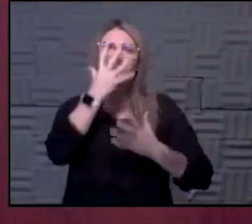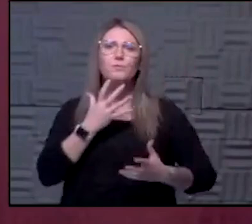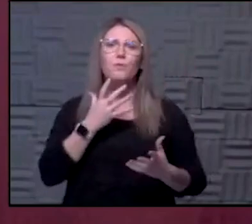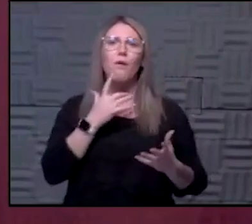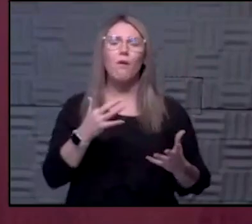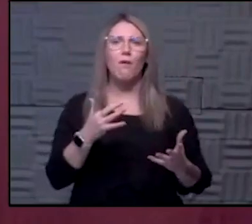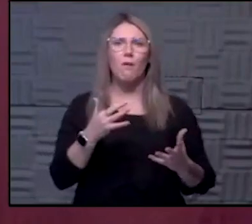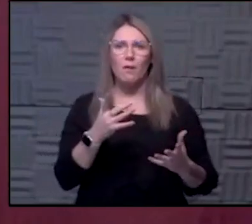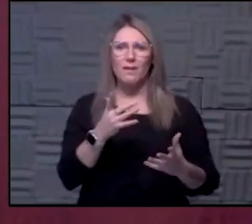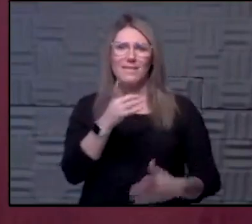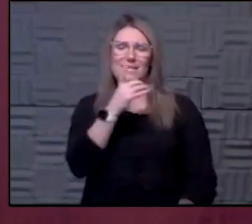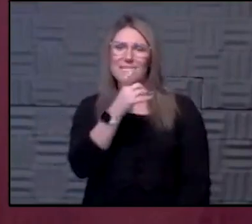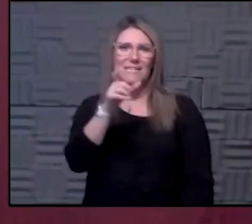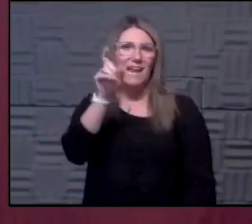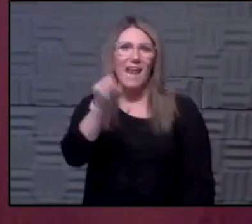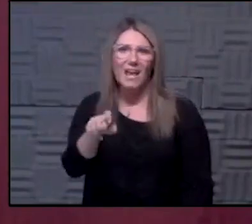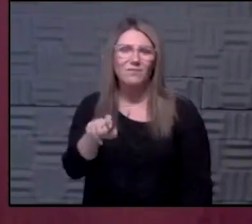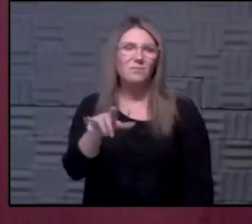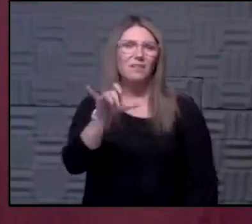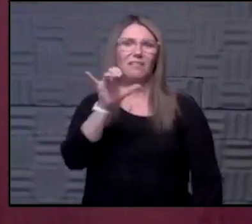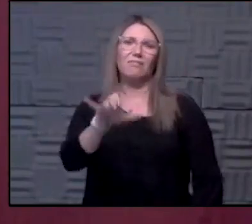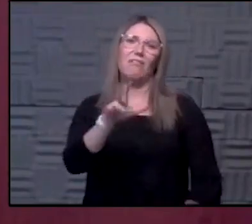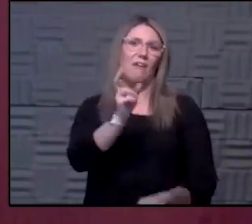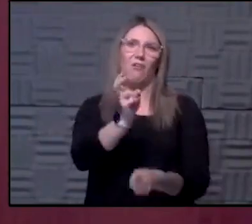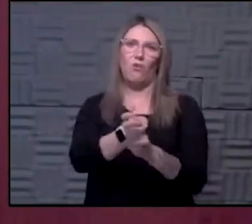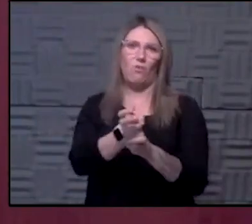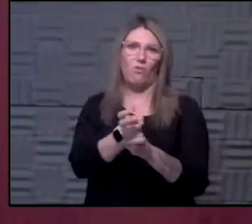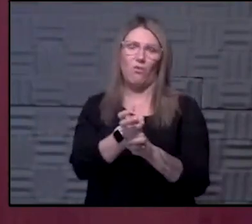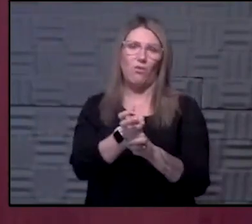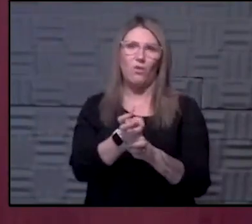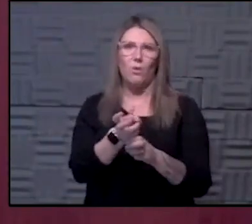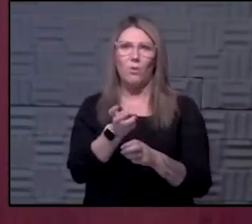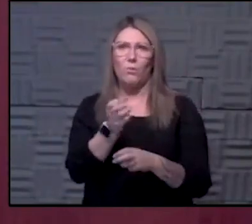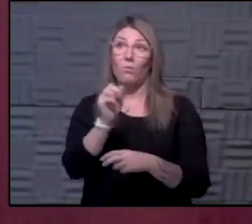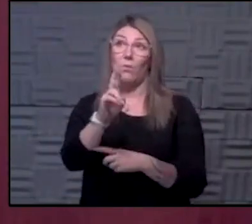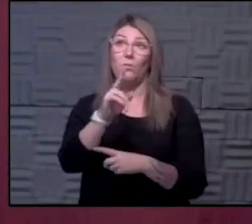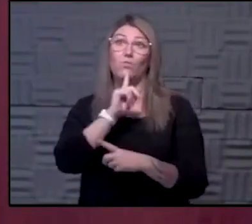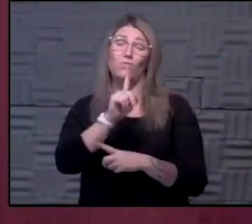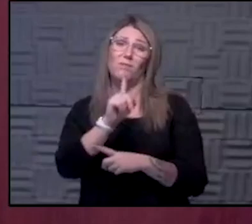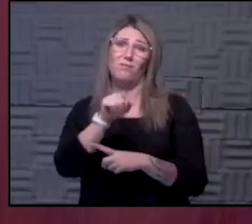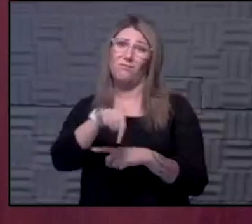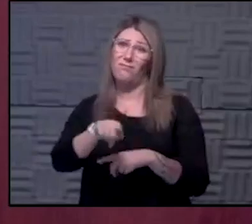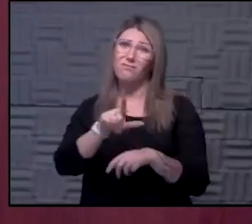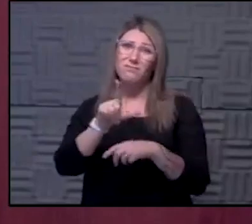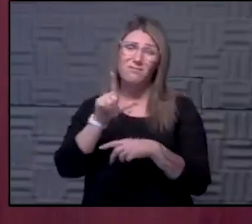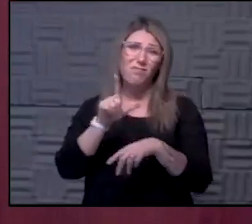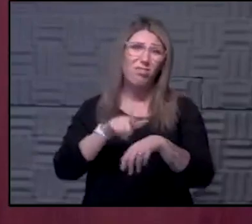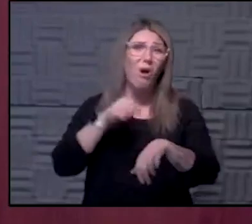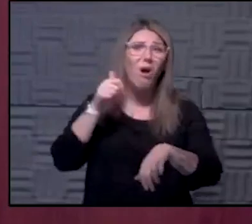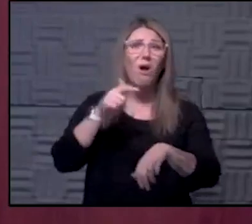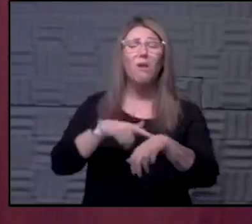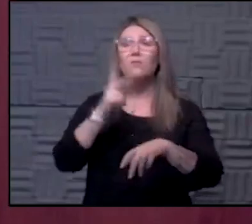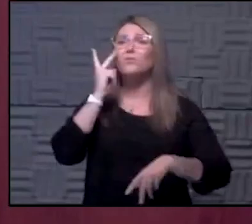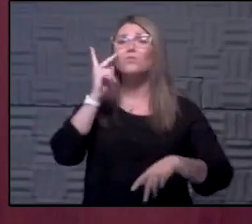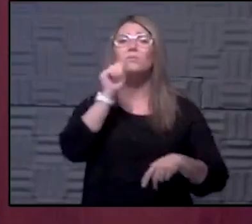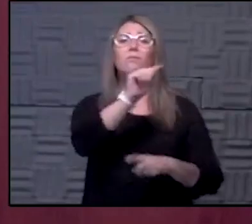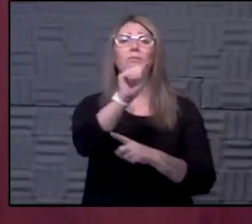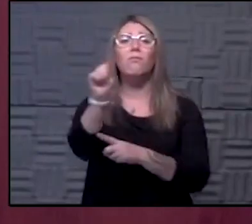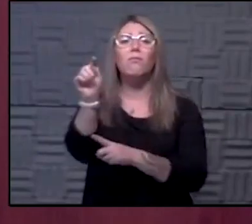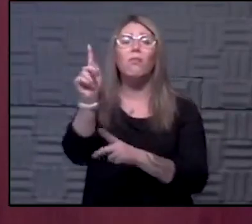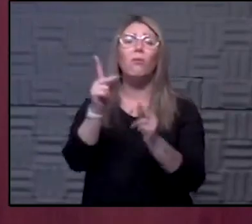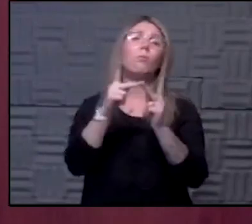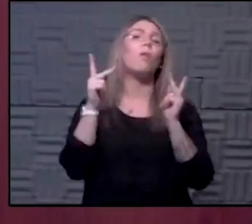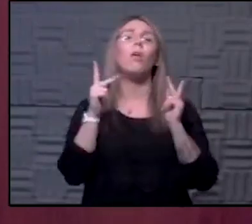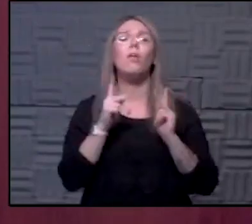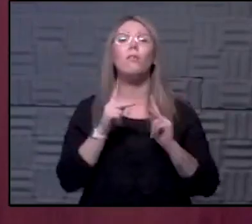is that it did not have to be this hard, nor really this long, because you see places around the globe